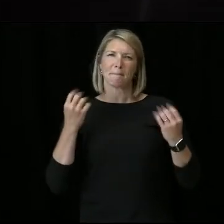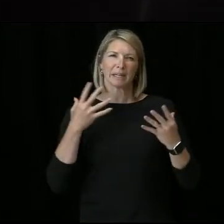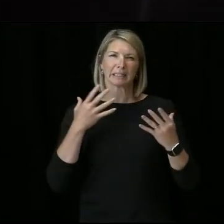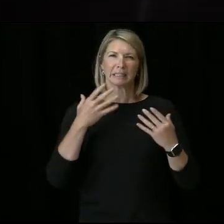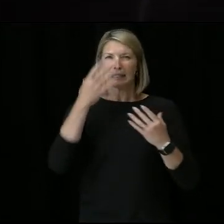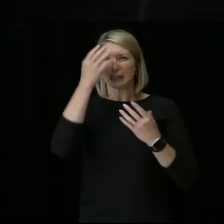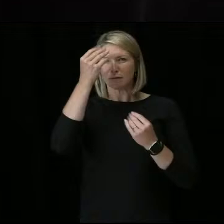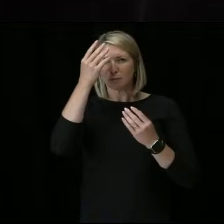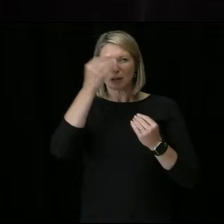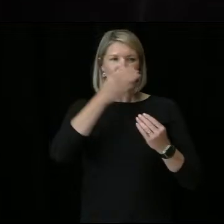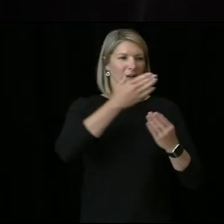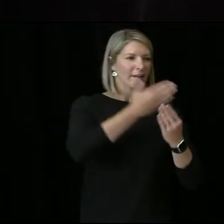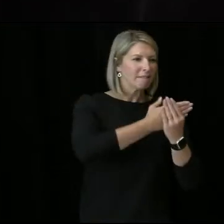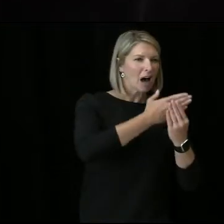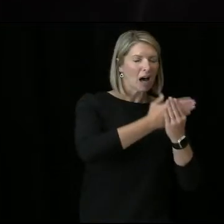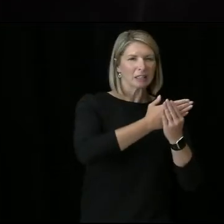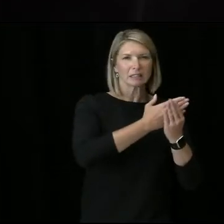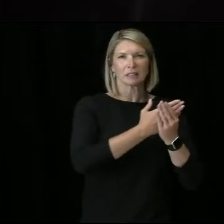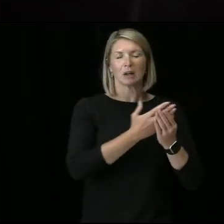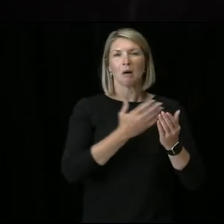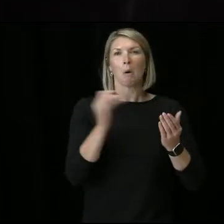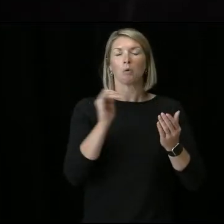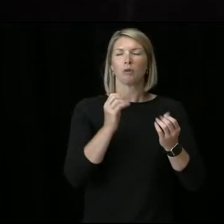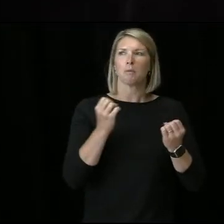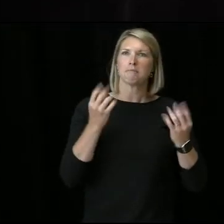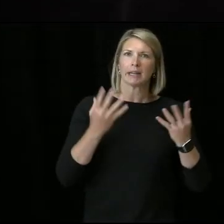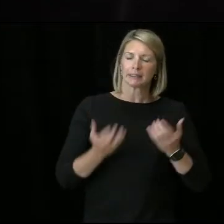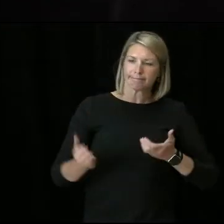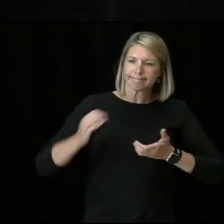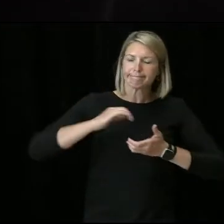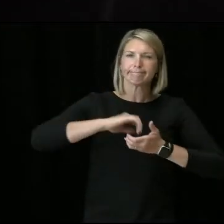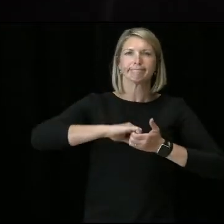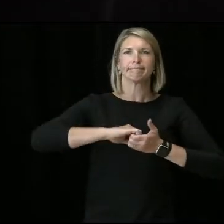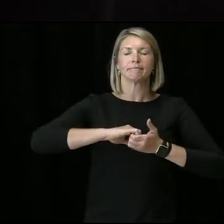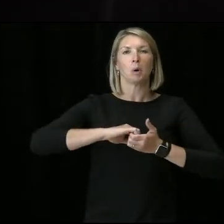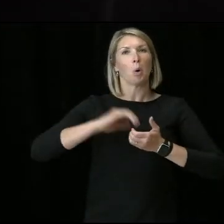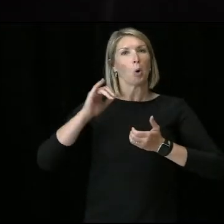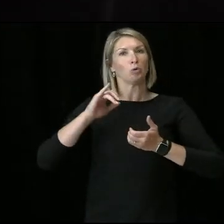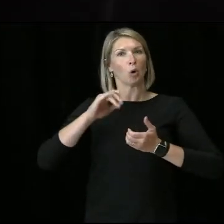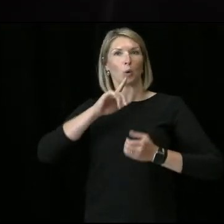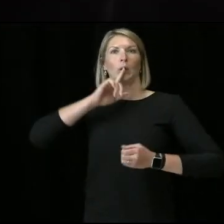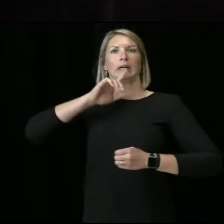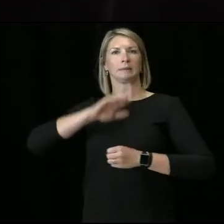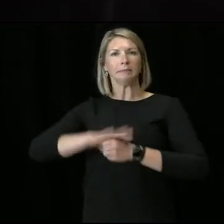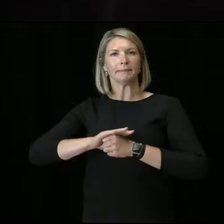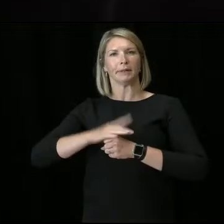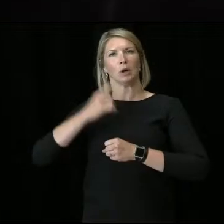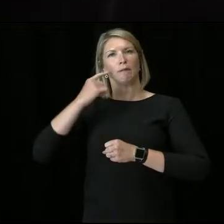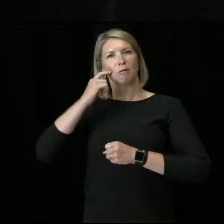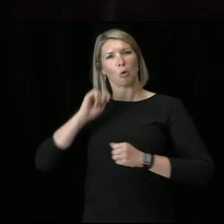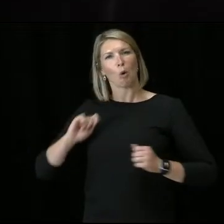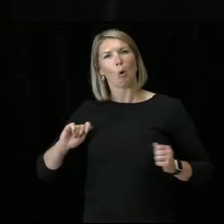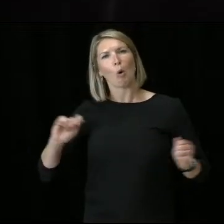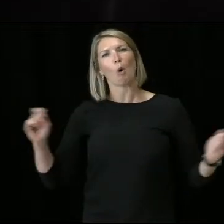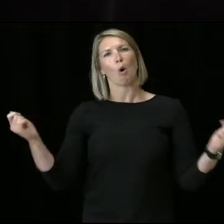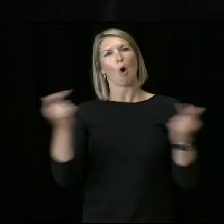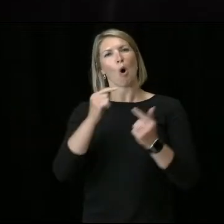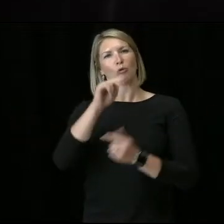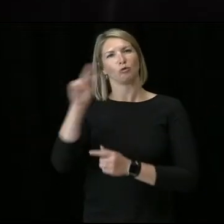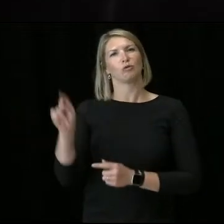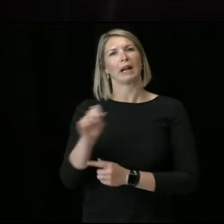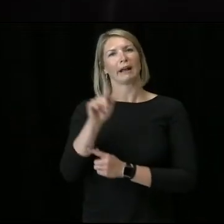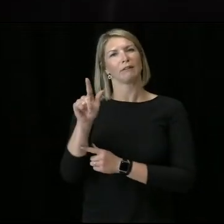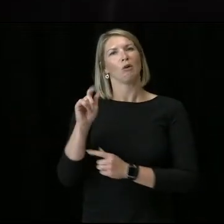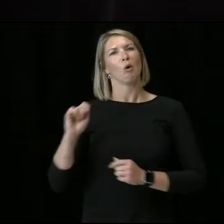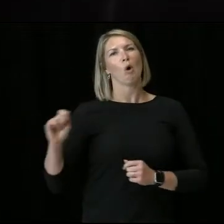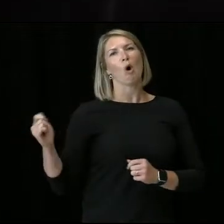the alignment, the collaboration, the partnerships, and the commitment to the people of Newfoundland and Labrador and to all Canadians that